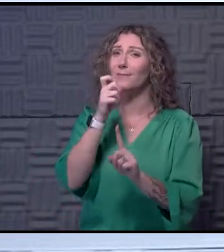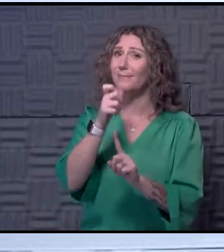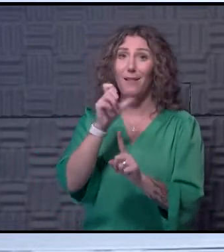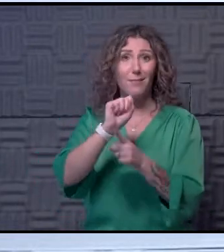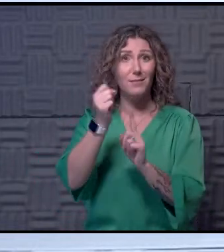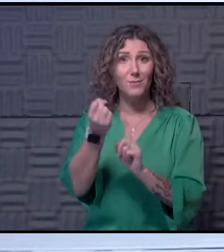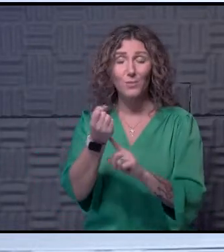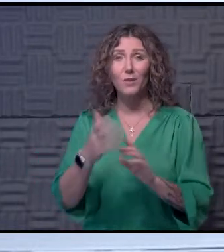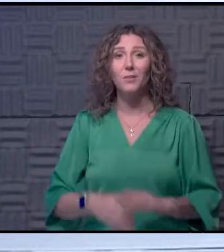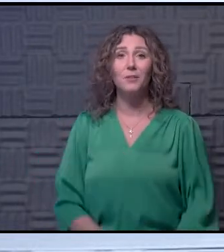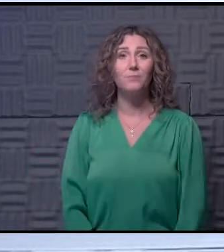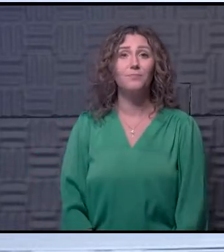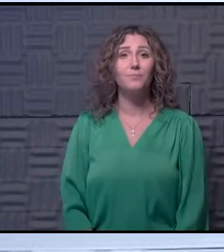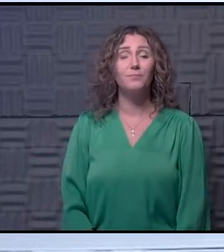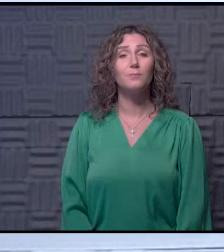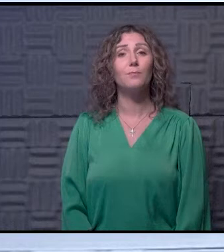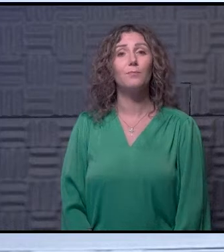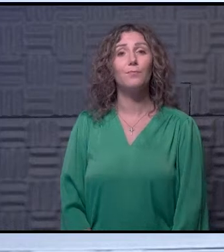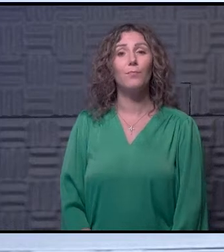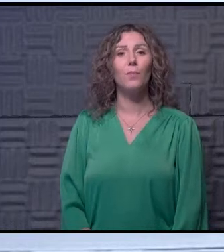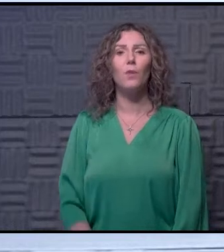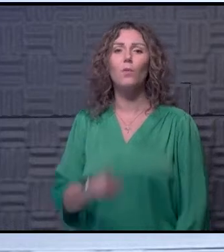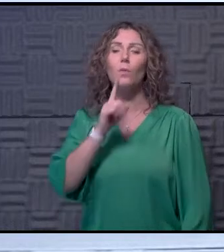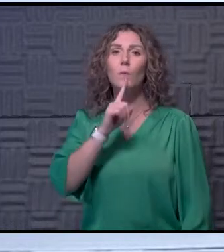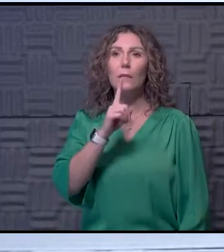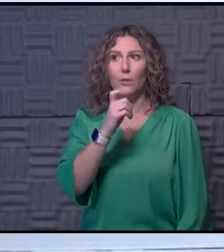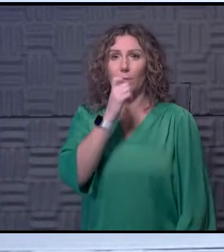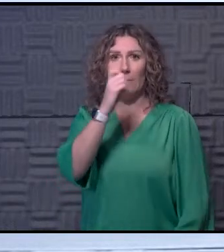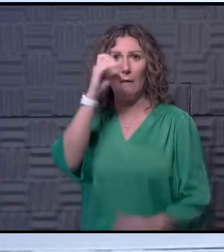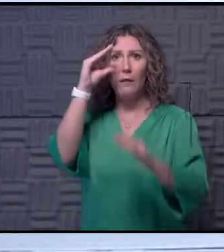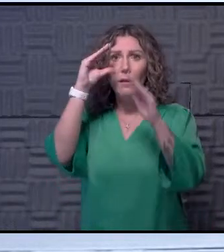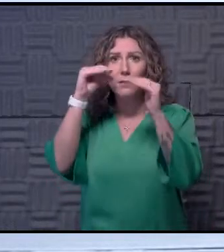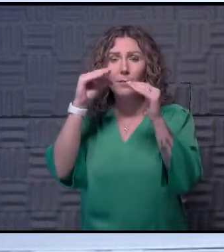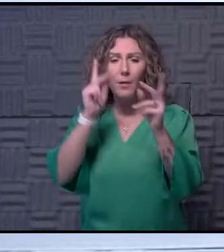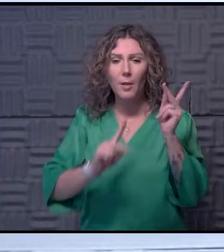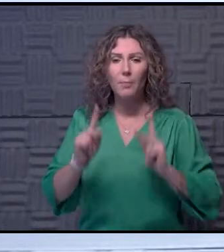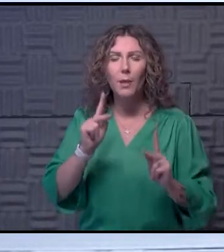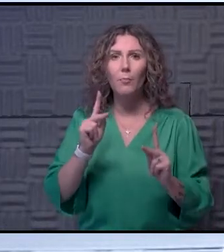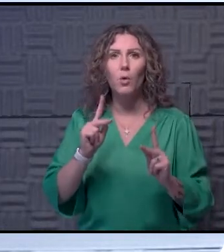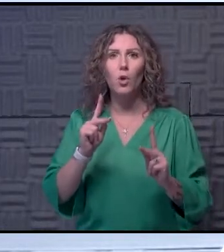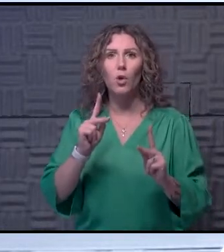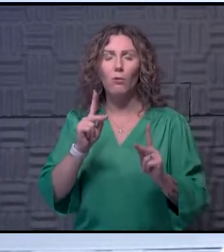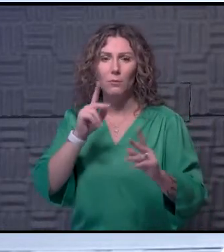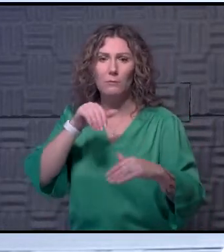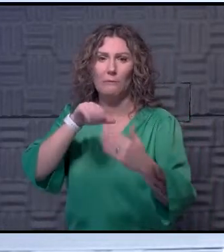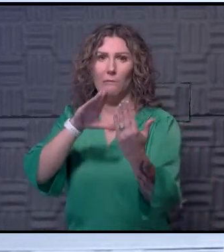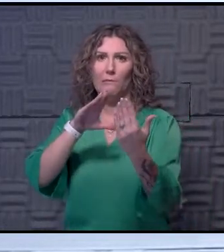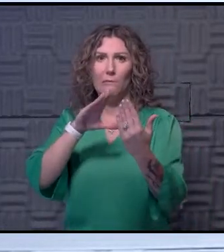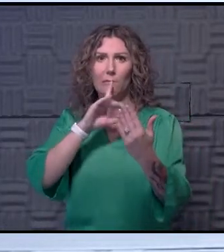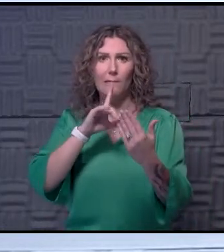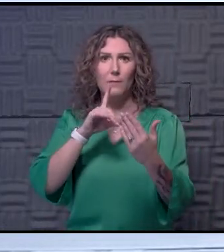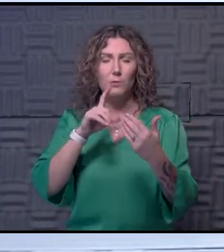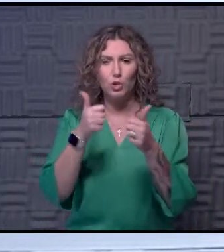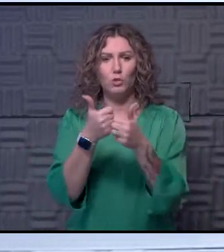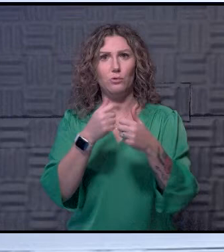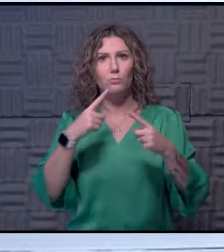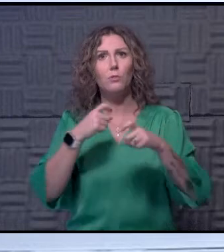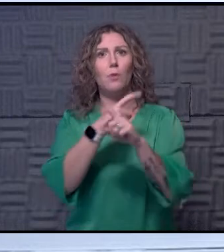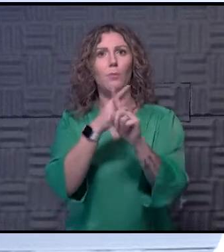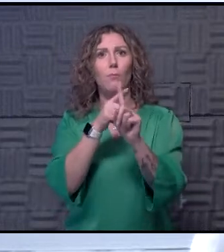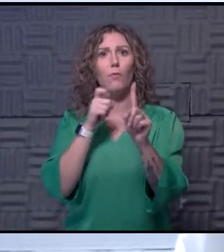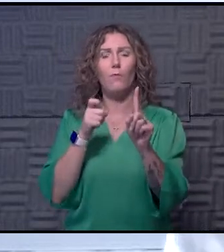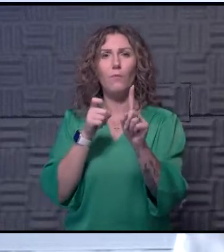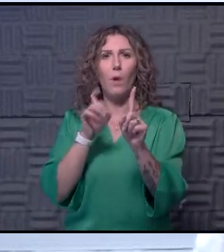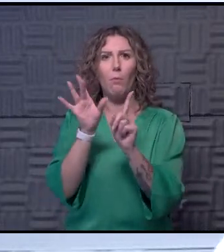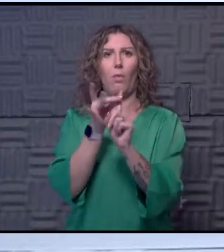are really kind of unexpected people that face complications from it. As we get